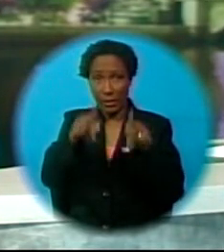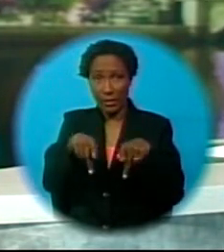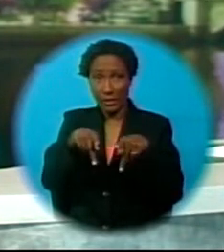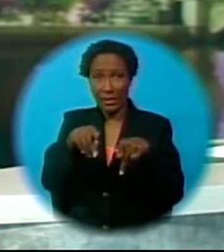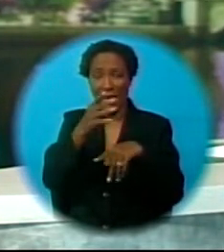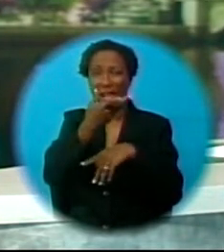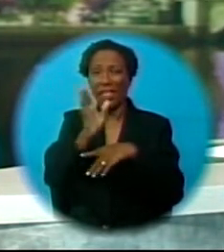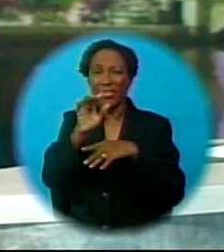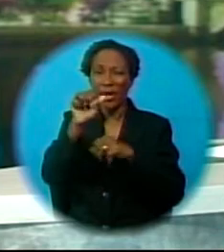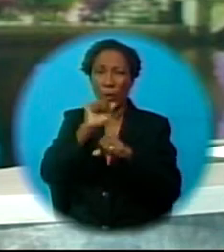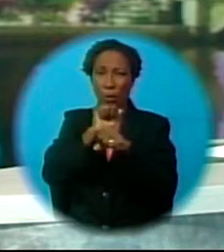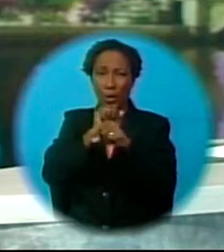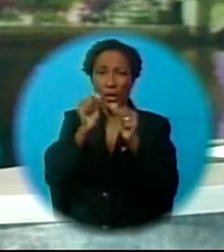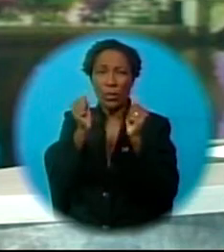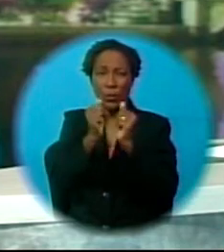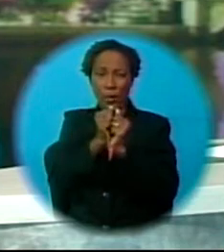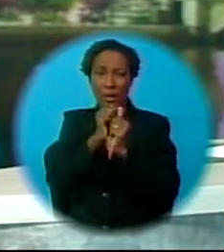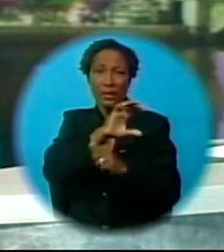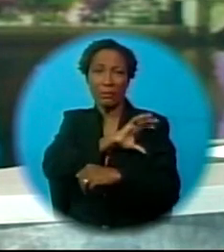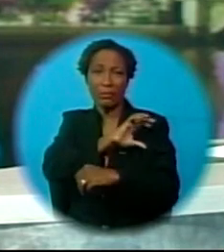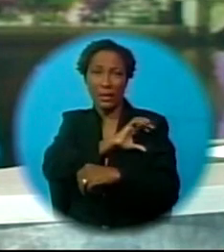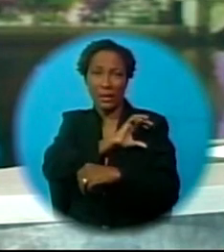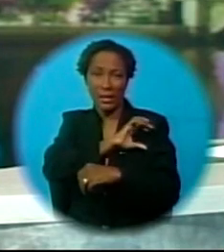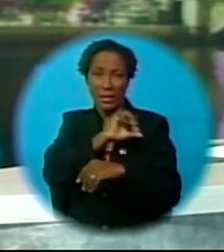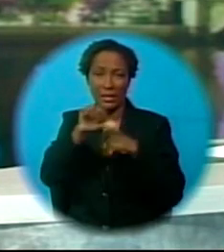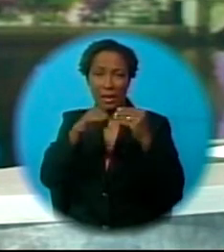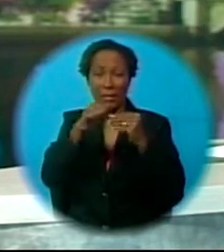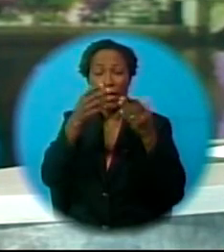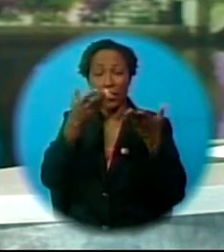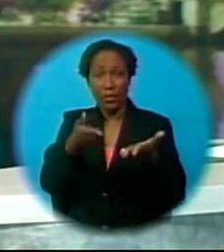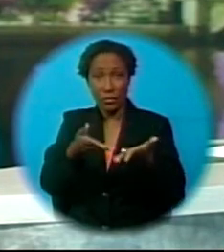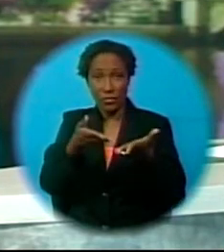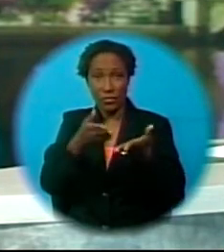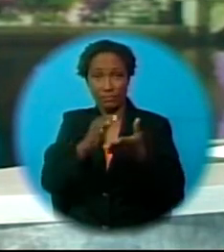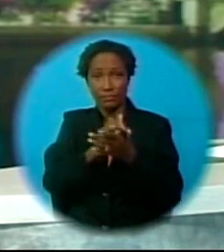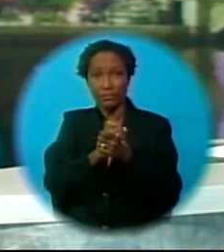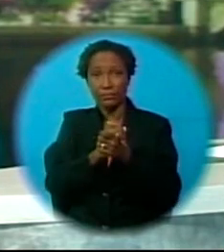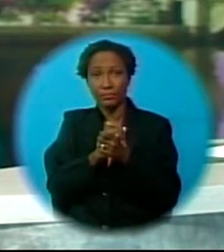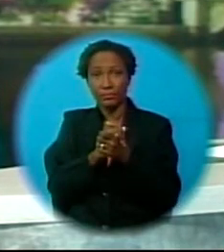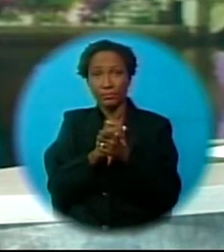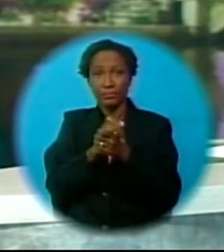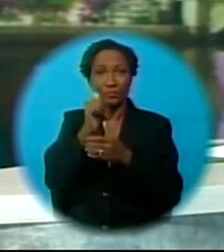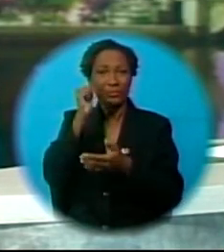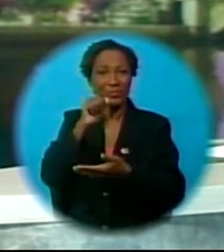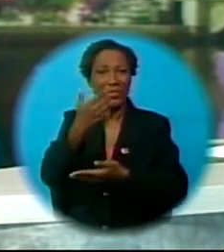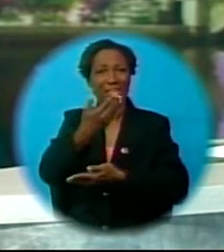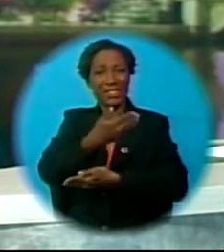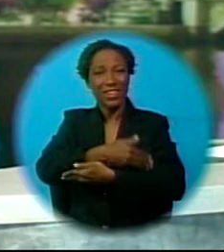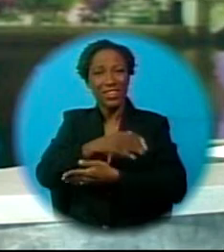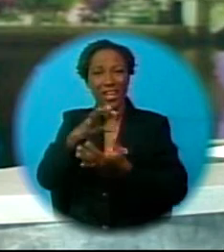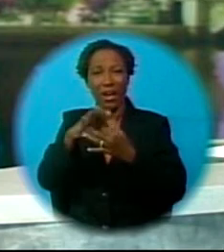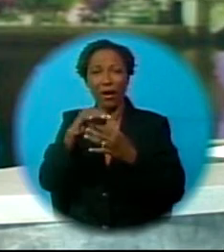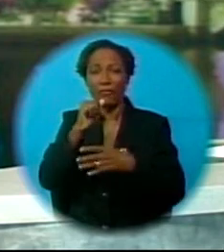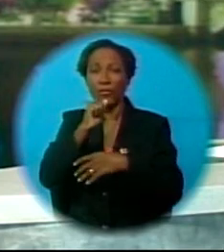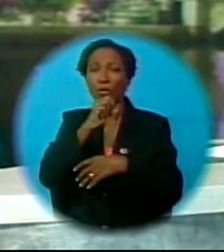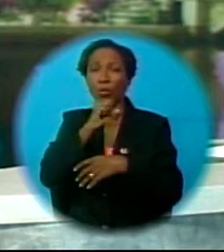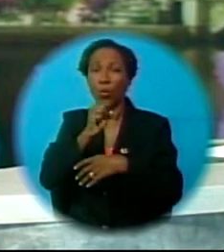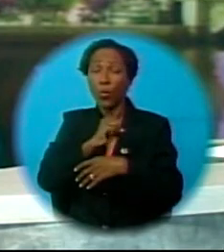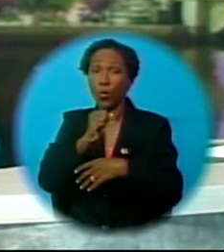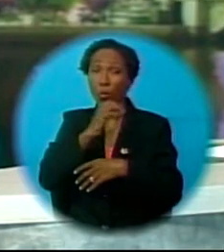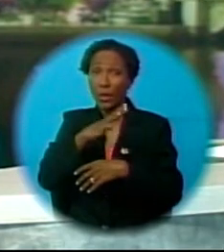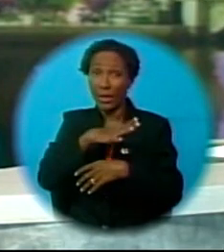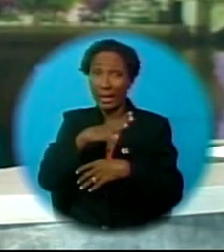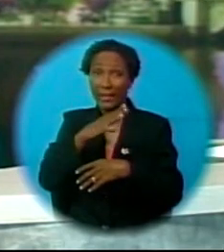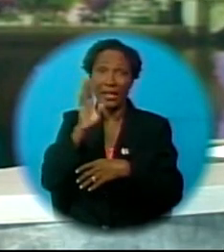Royal Barbados Police Force in respect of this matter. Meanwhile, the daughter of the alleged abused elderly woman,